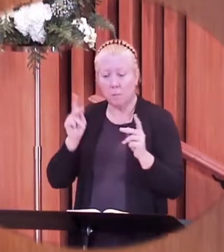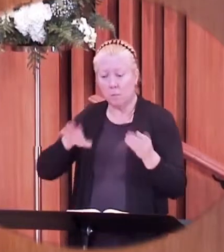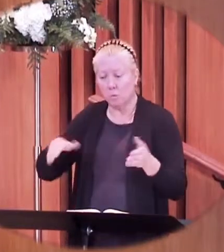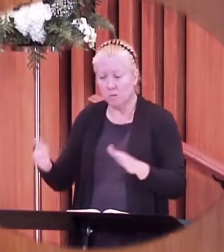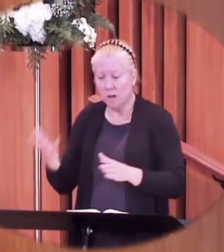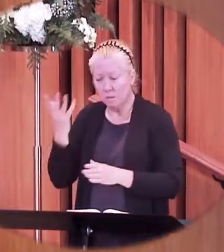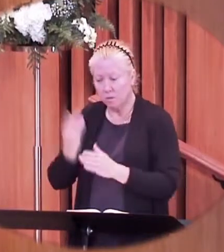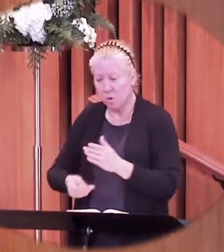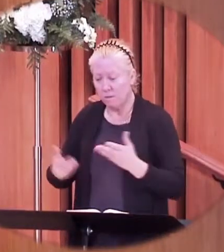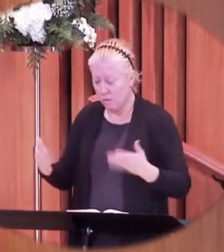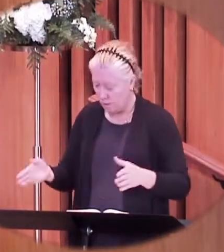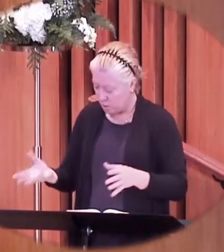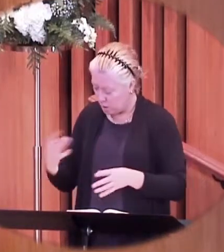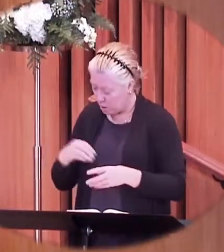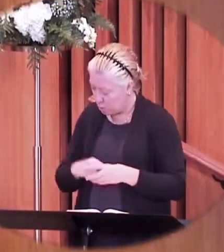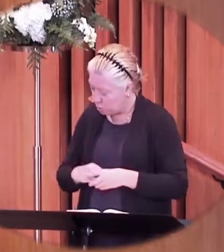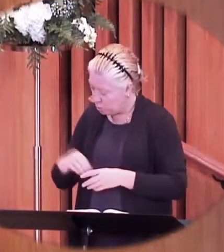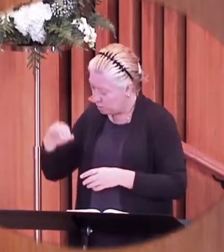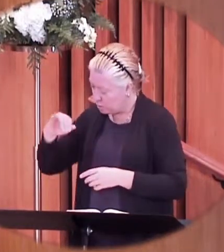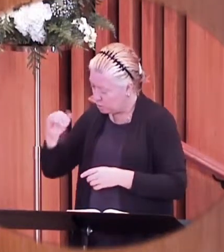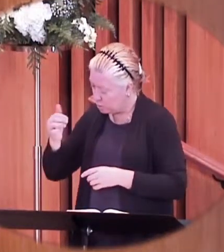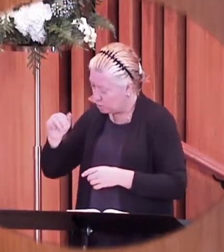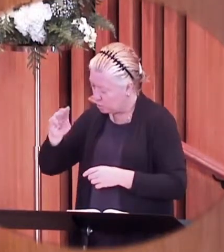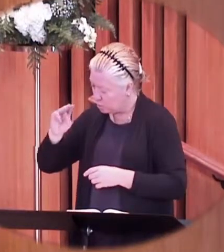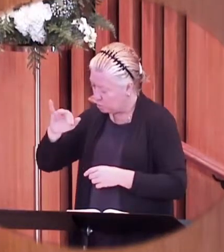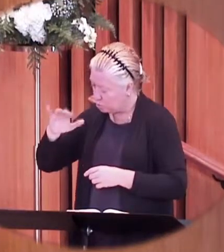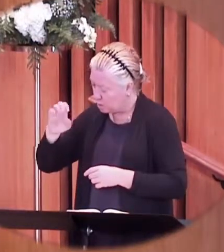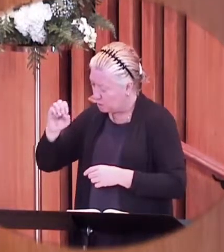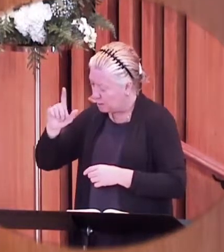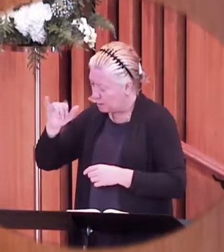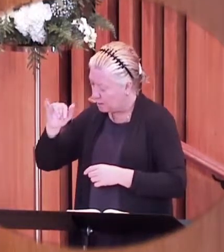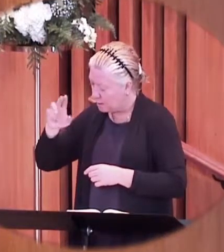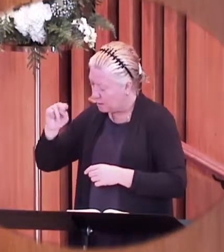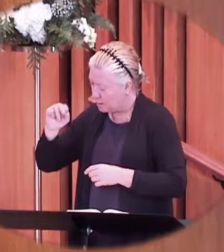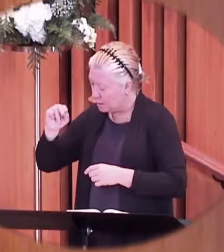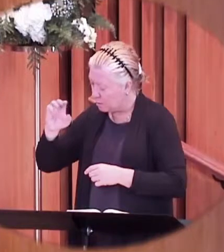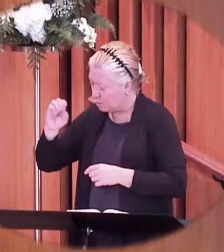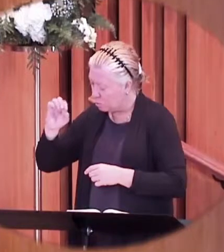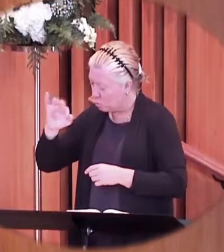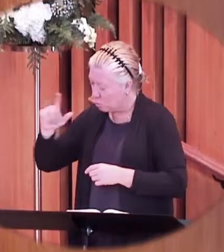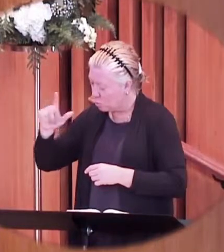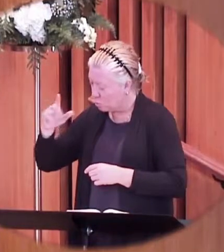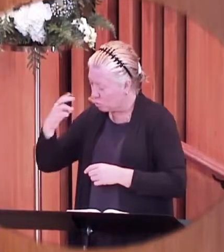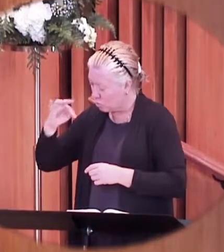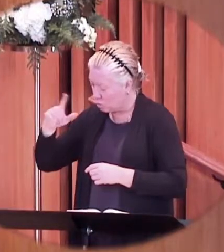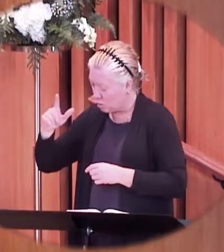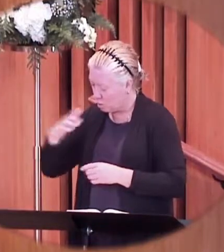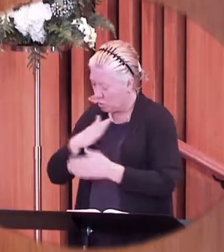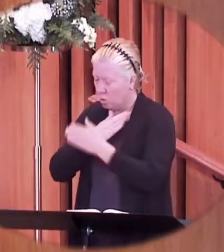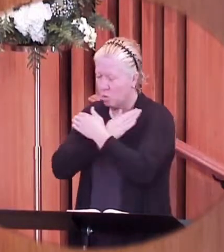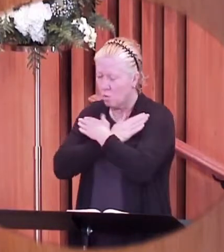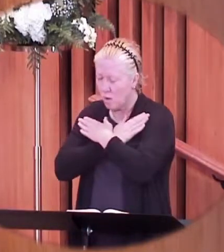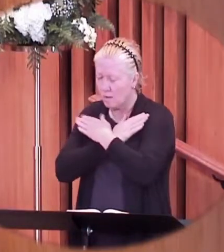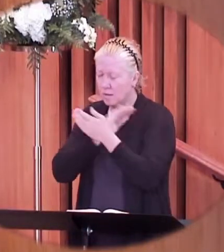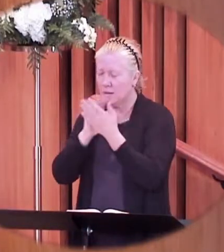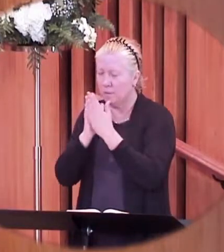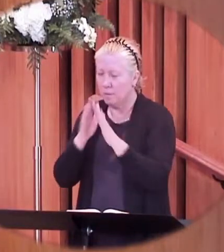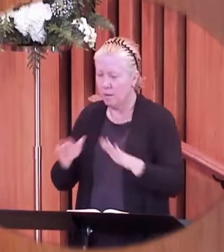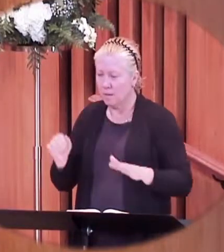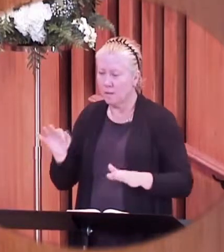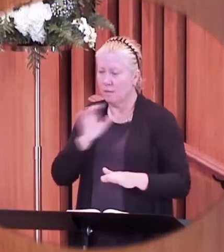including Jamie Lynn Cordial Hall, may they rest in peace of Christ our